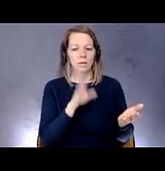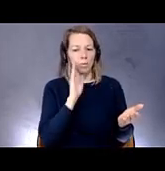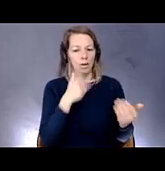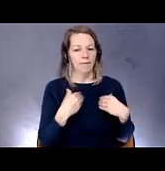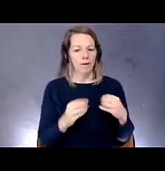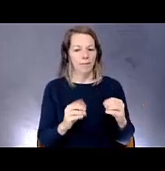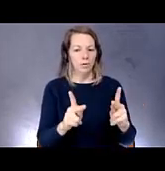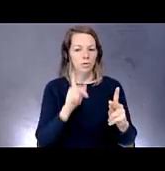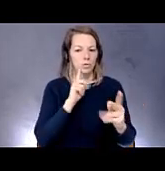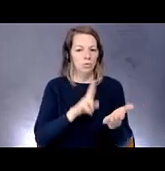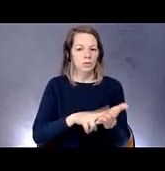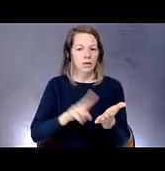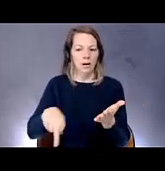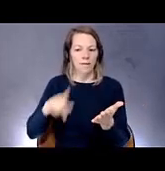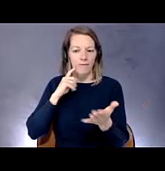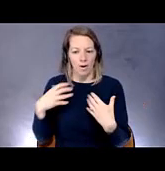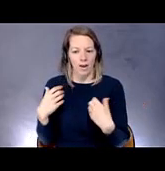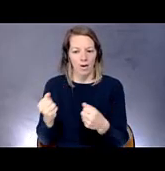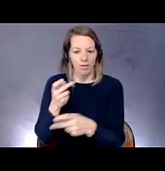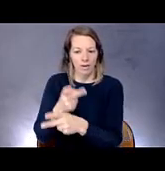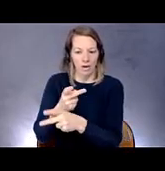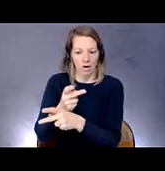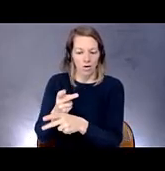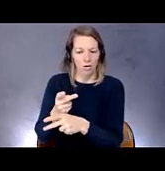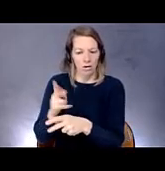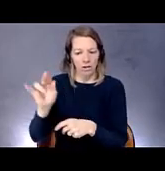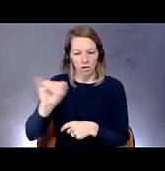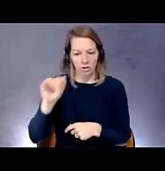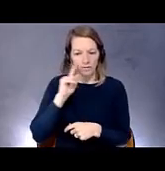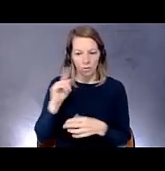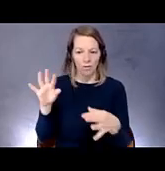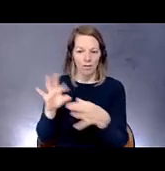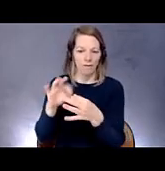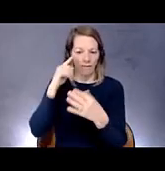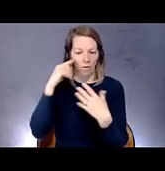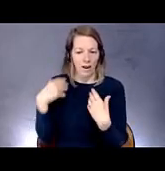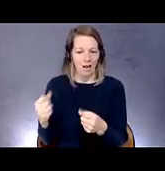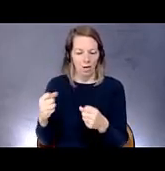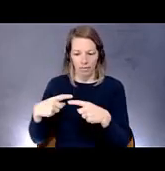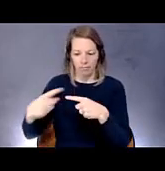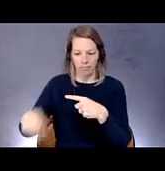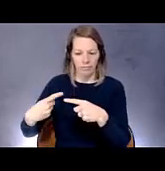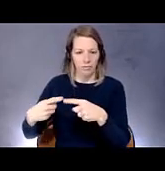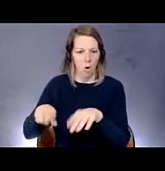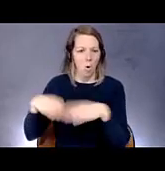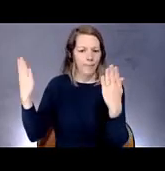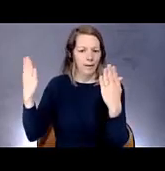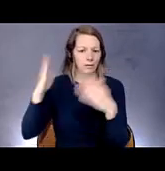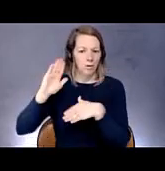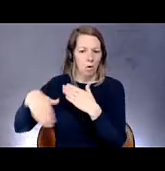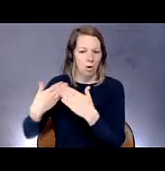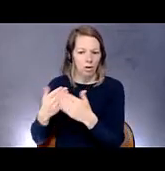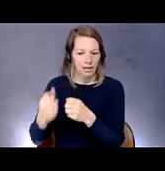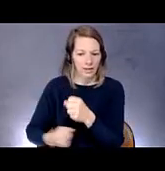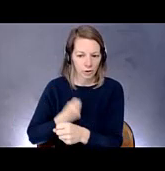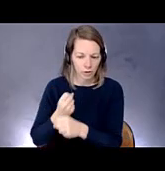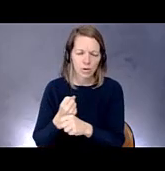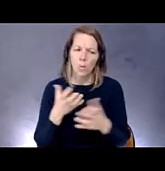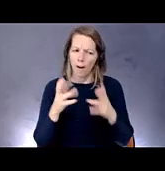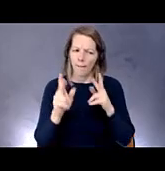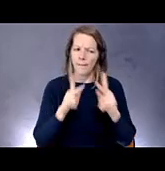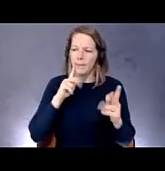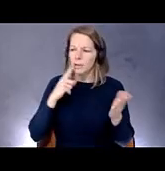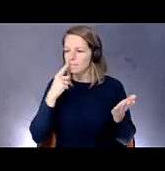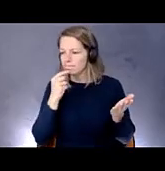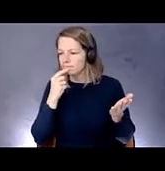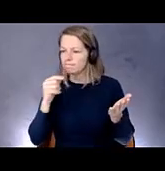opportunity to enroll in healthcare coverage through the Connect for Health Colorado for that entire time. Now, we want folks to go out and shop and choose a